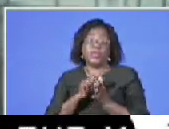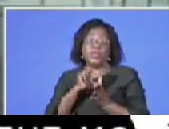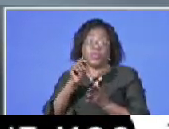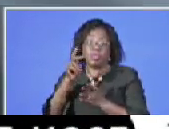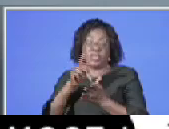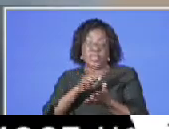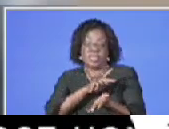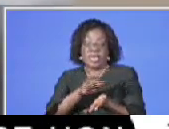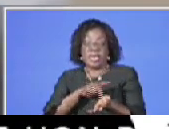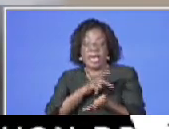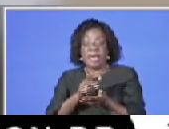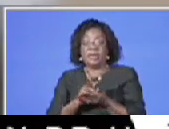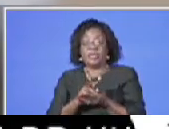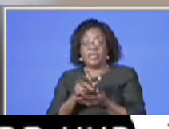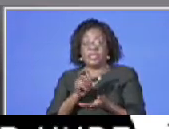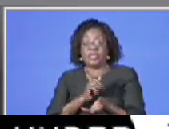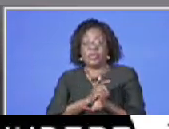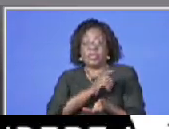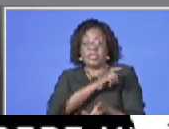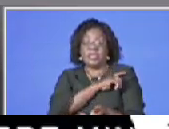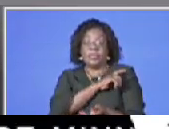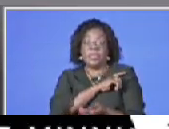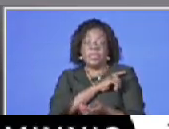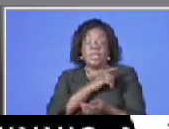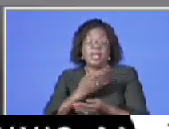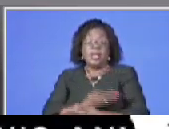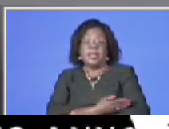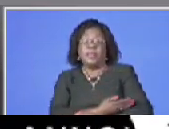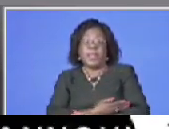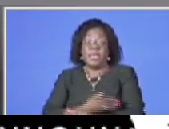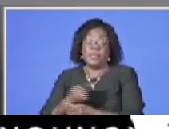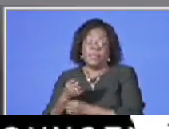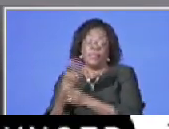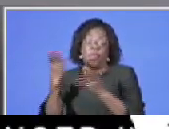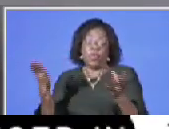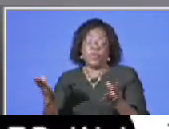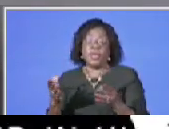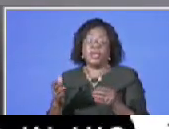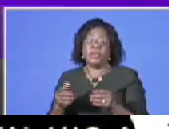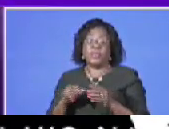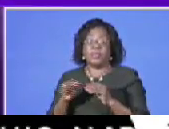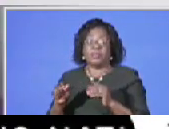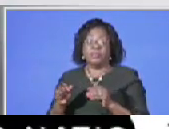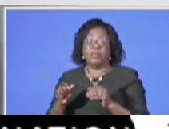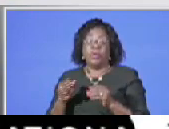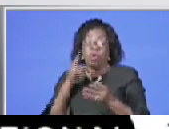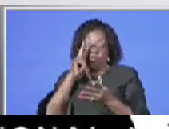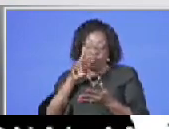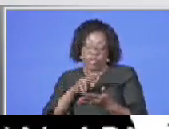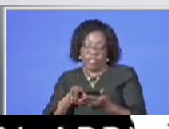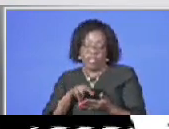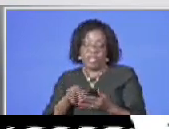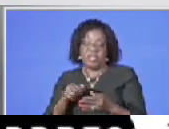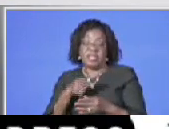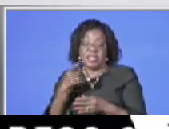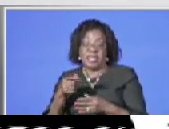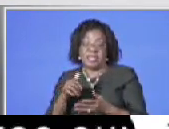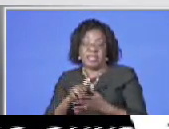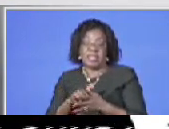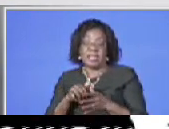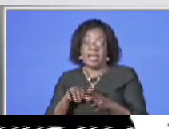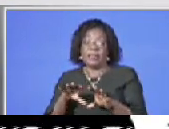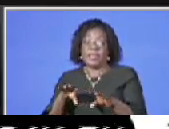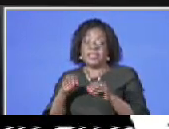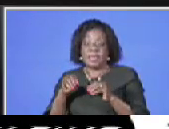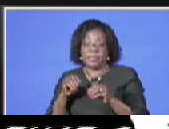Dr. John Dillett, while the thought of a baby boom can't be outrightly rejected, research shows that it can't be accepted